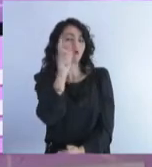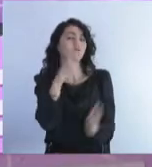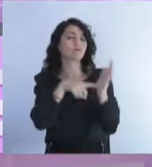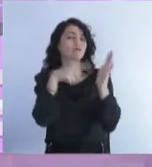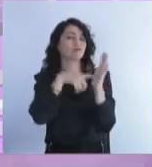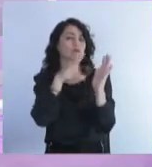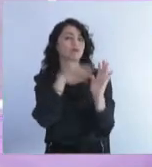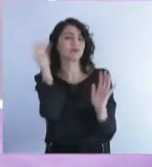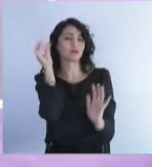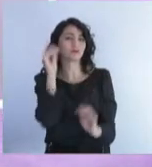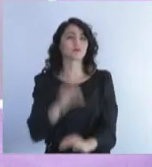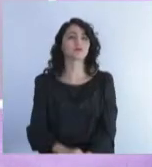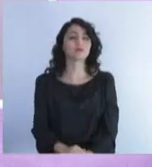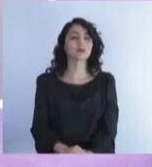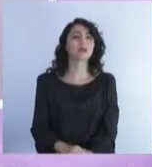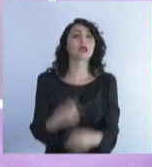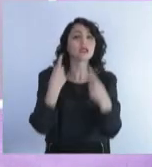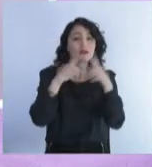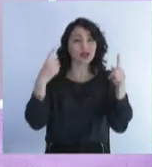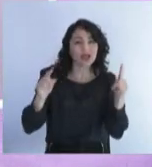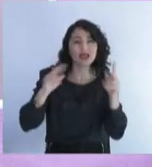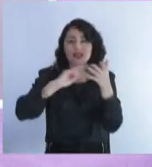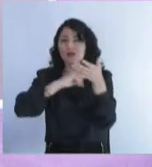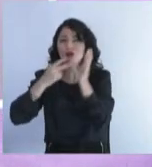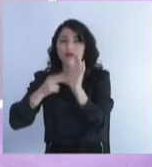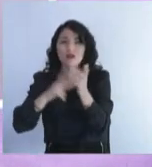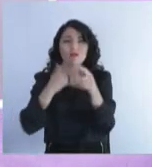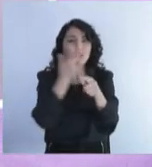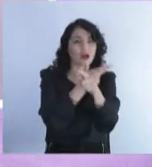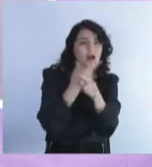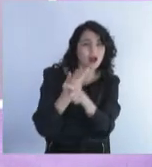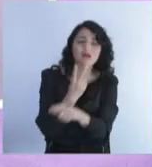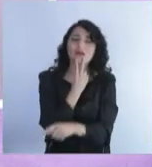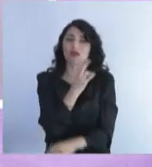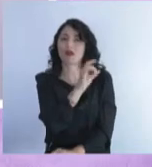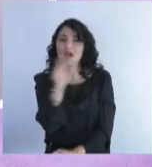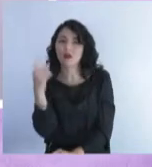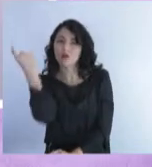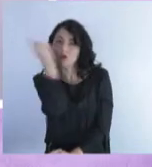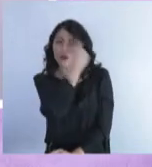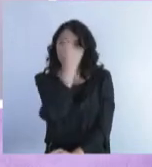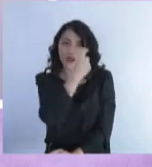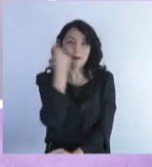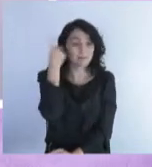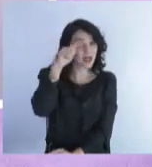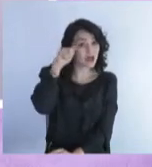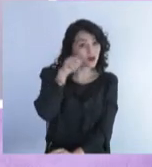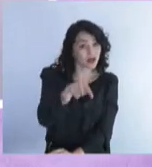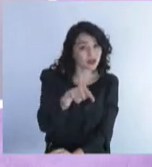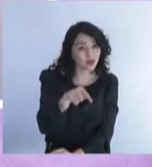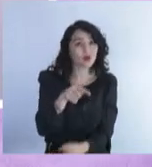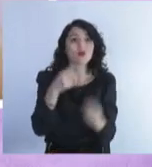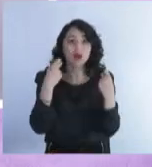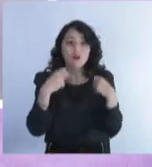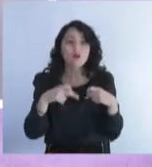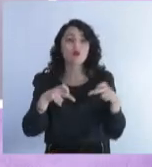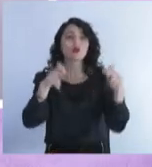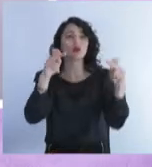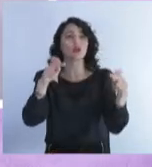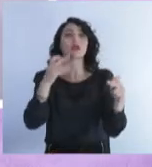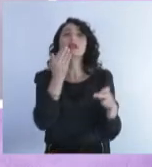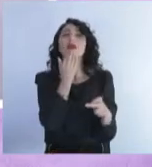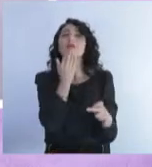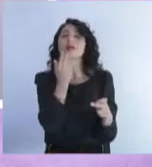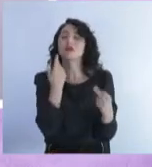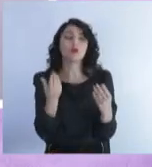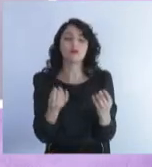point. There are the events of our lives that cause stress, or that's an opportunity for stress. But then there's our